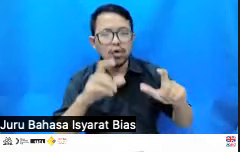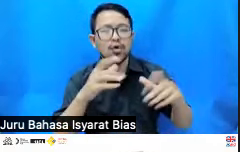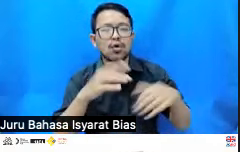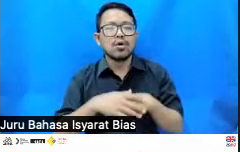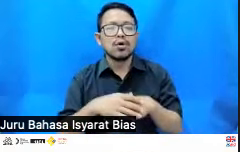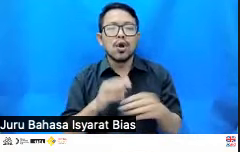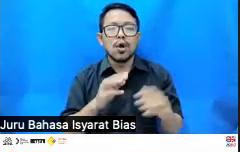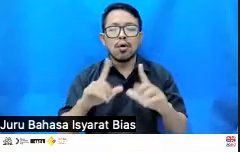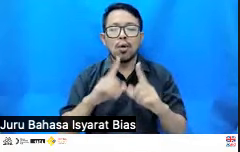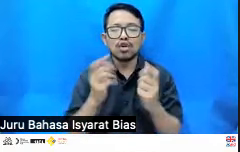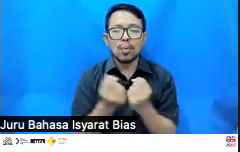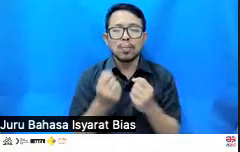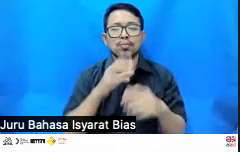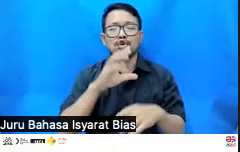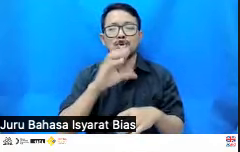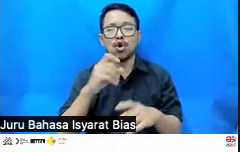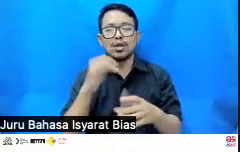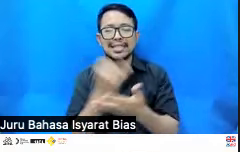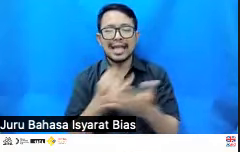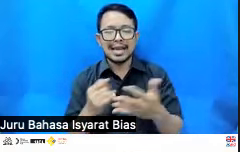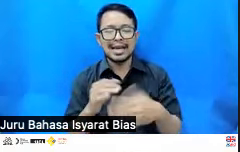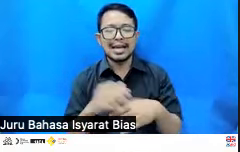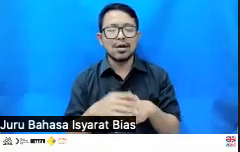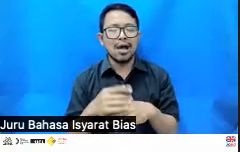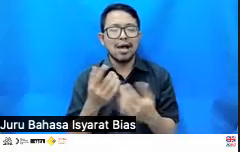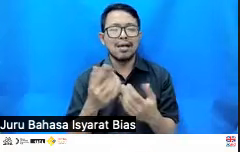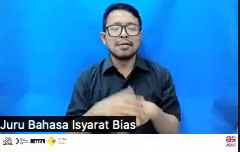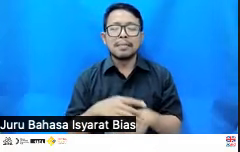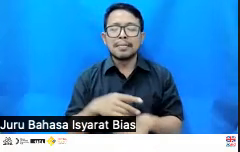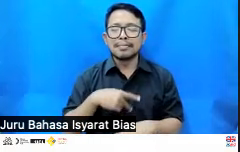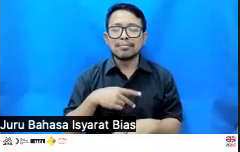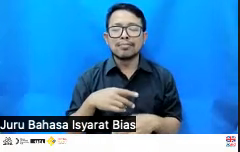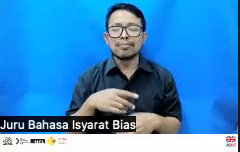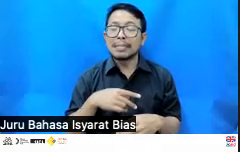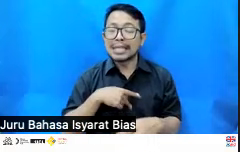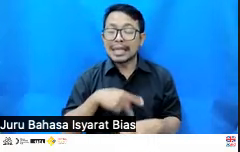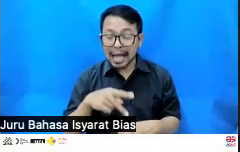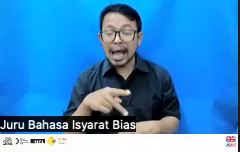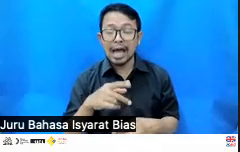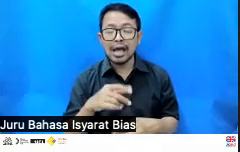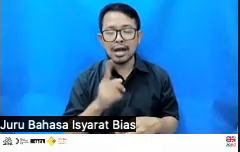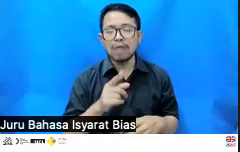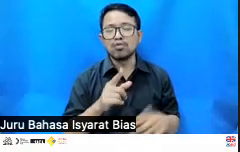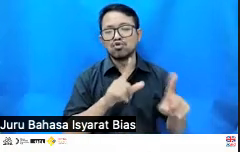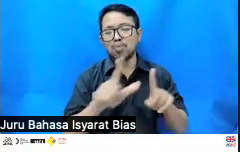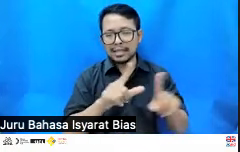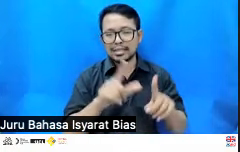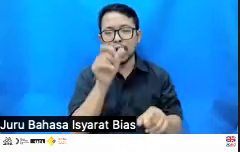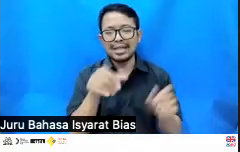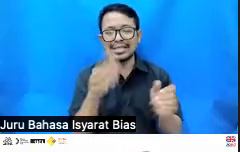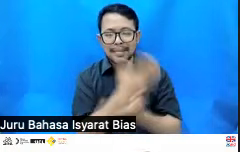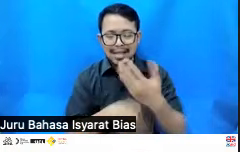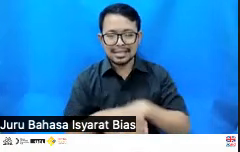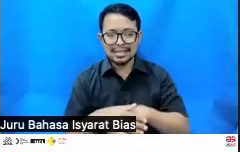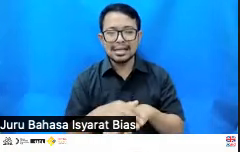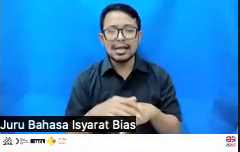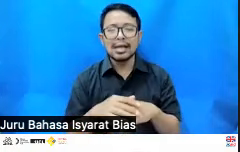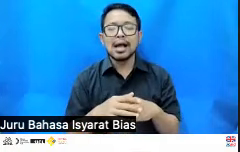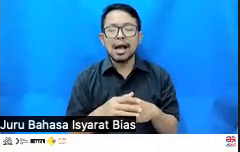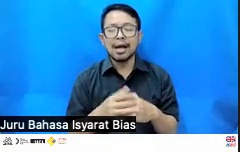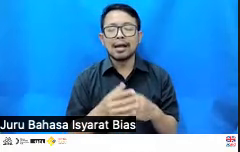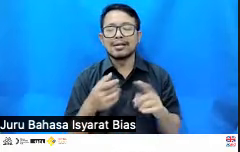Solo. So our participants included 17 persons with disabilities representing different impairment groups such as